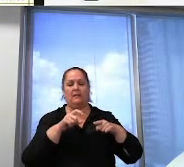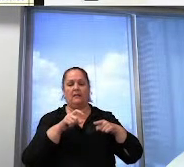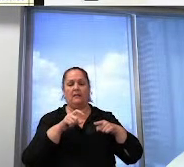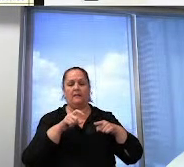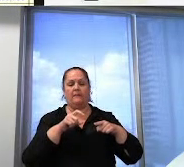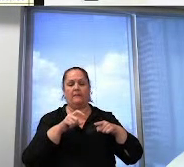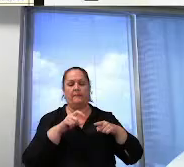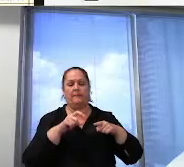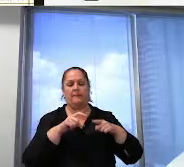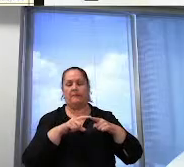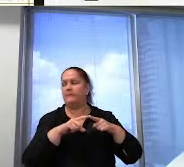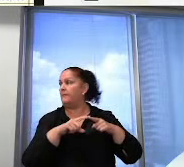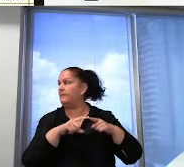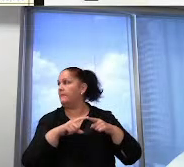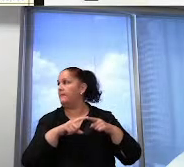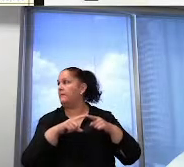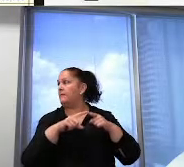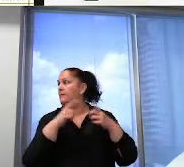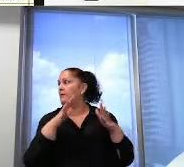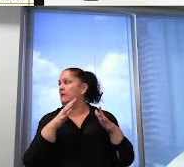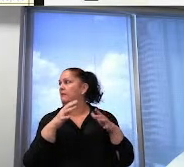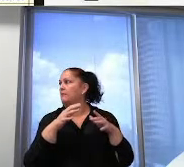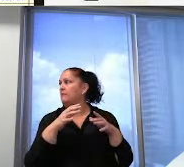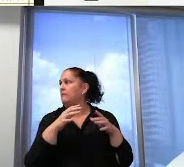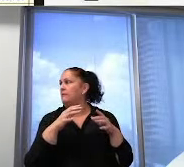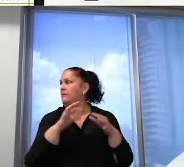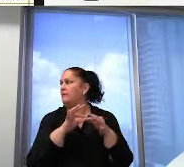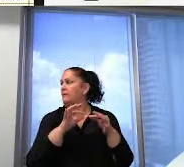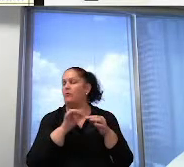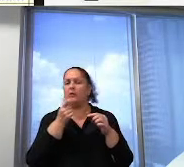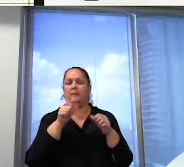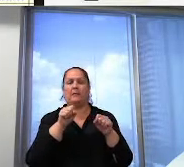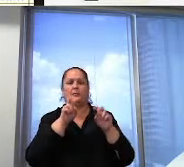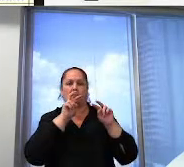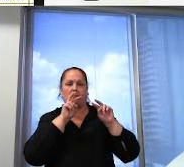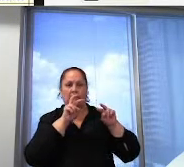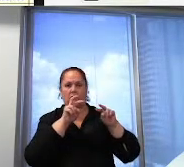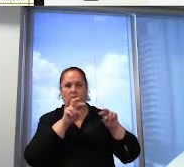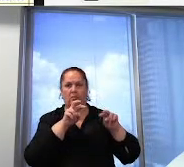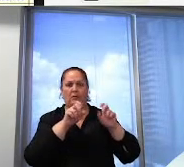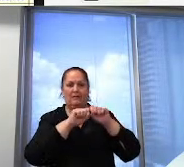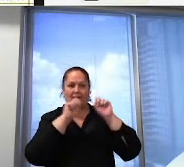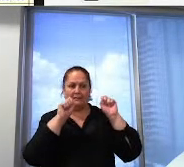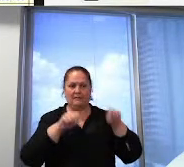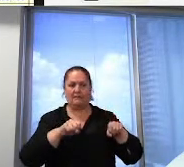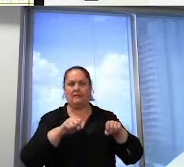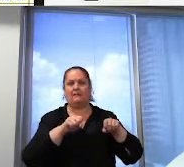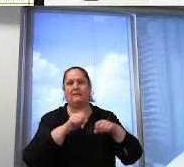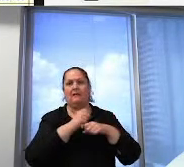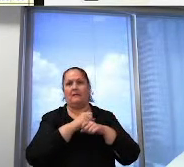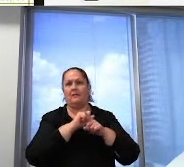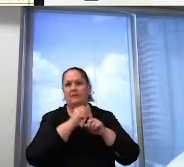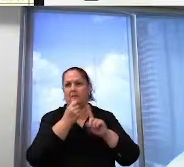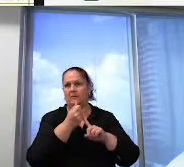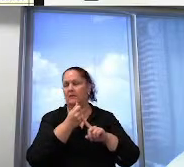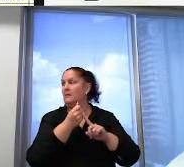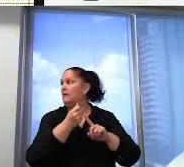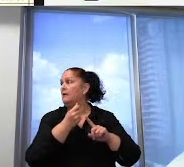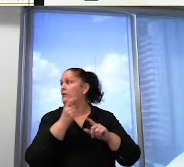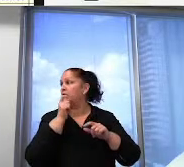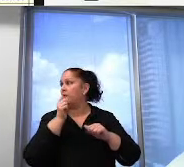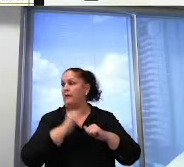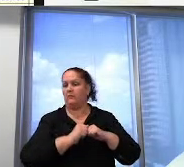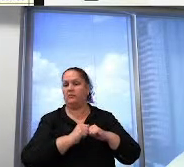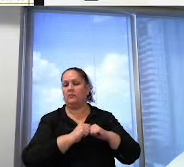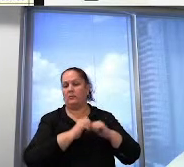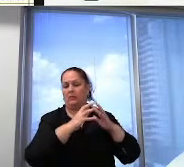that Mr. Melendez already referred to. We need to be able to monitor the systems and the conditions out there.